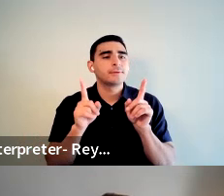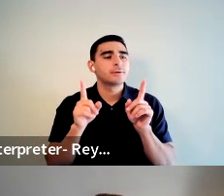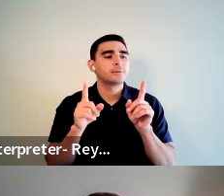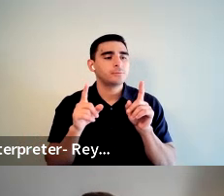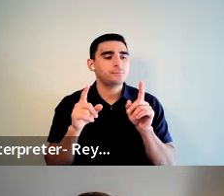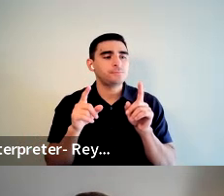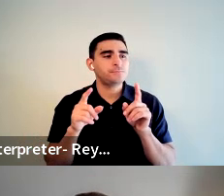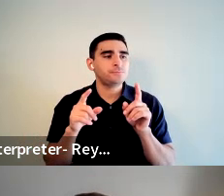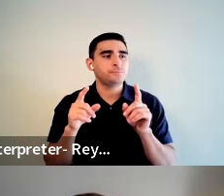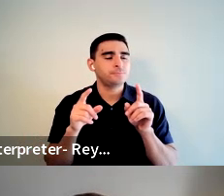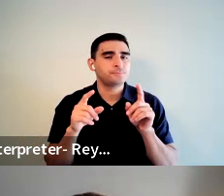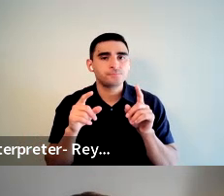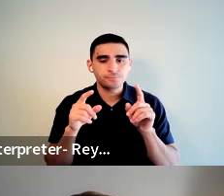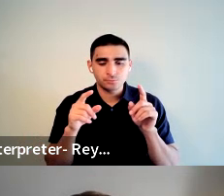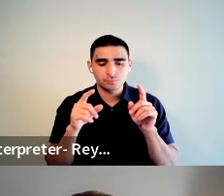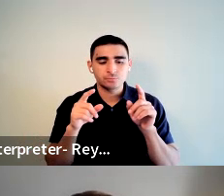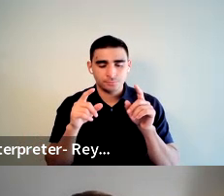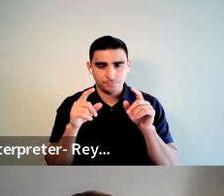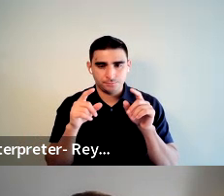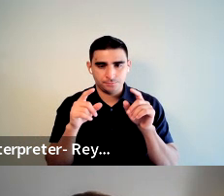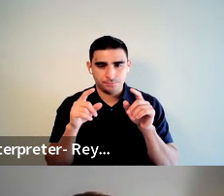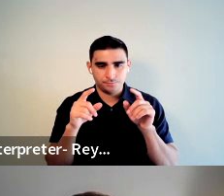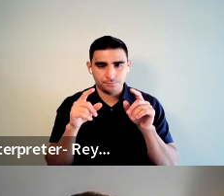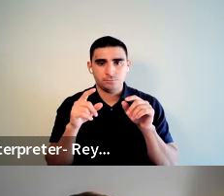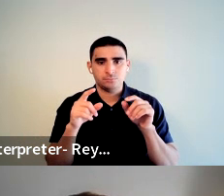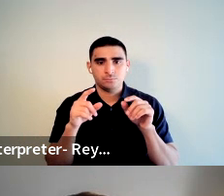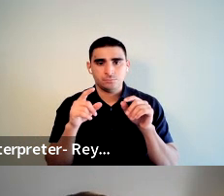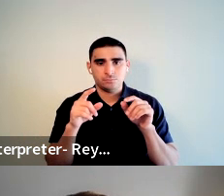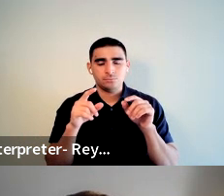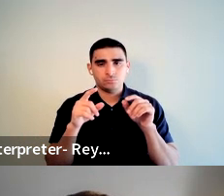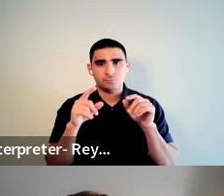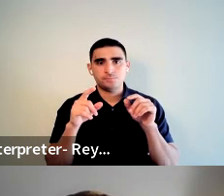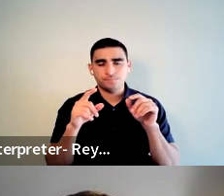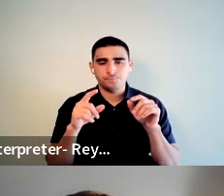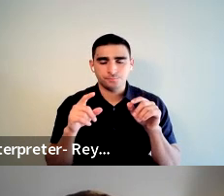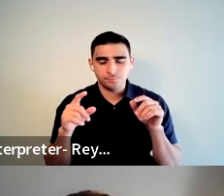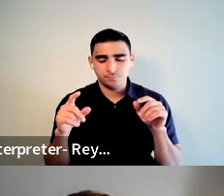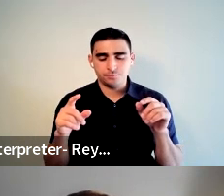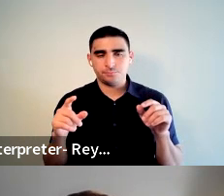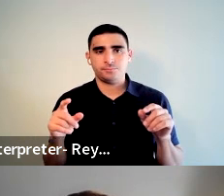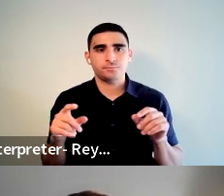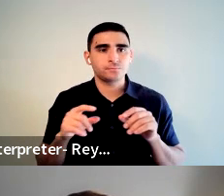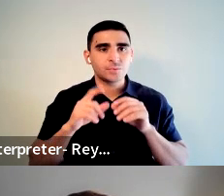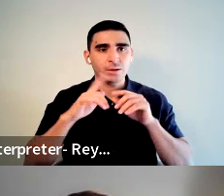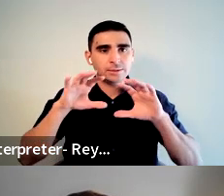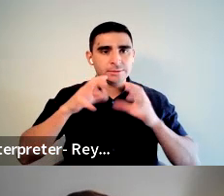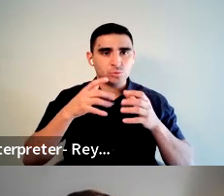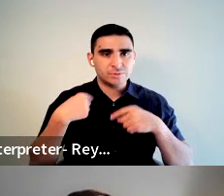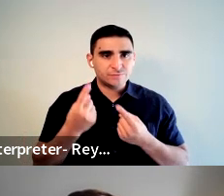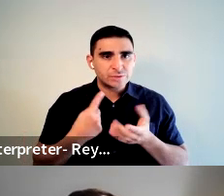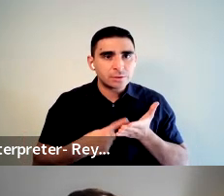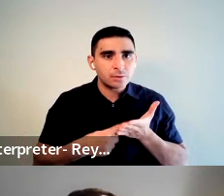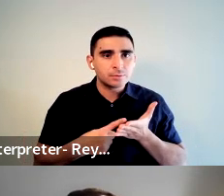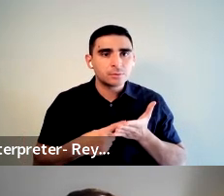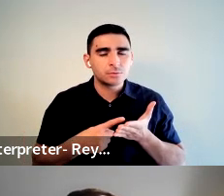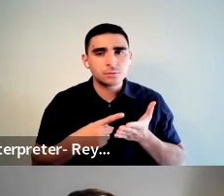the document just highlights some of the, obviously, which this whole group has been talking about and knows firsthand about, just some